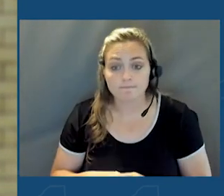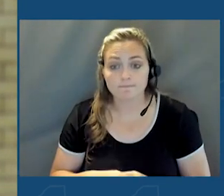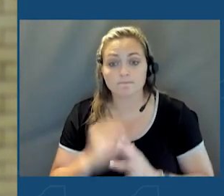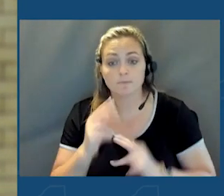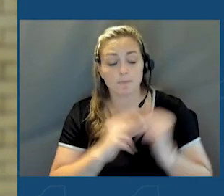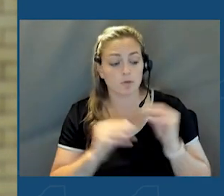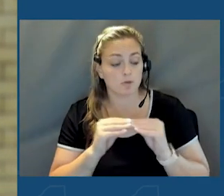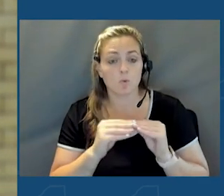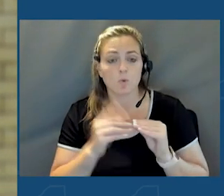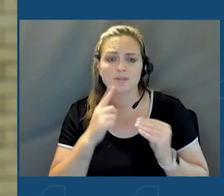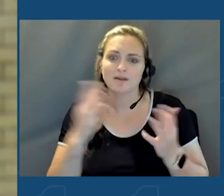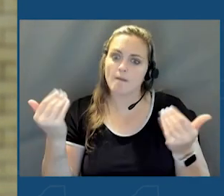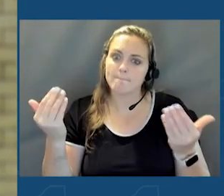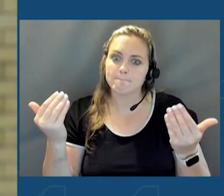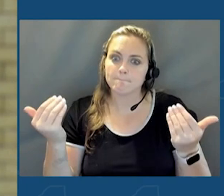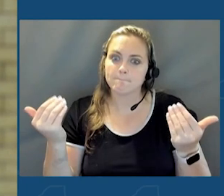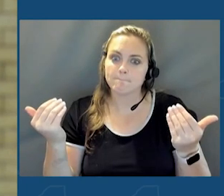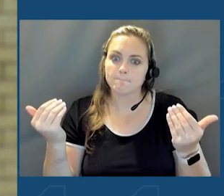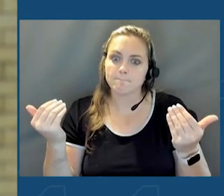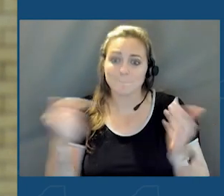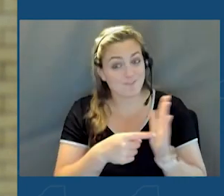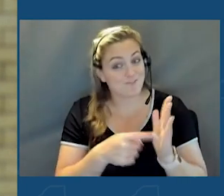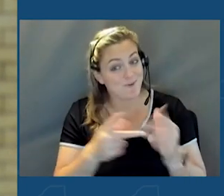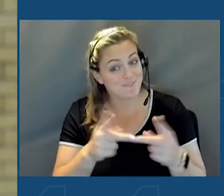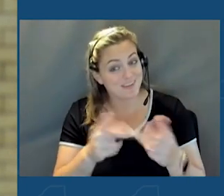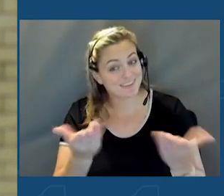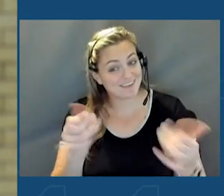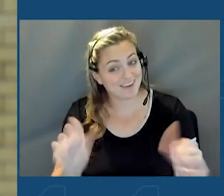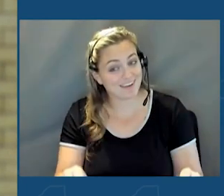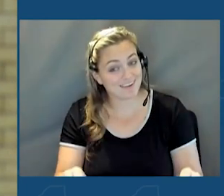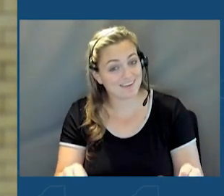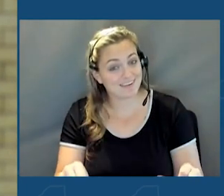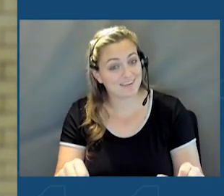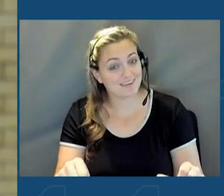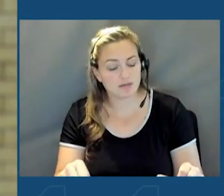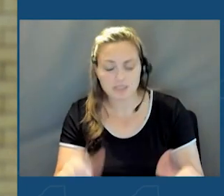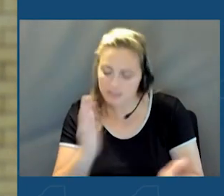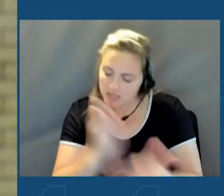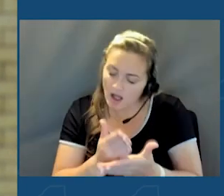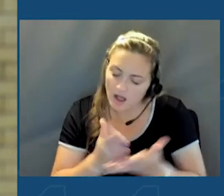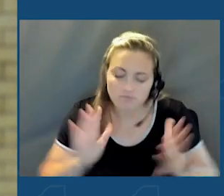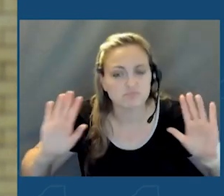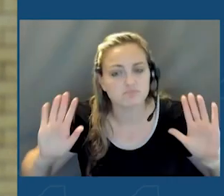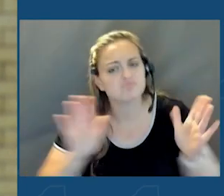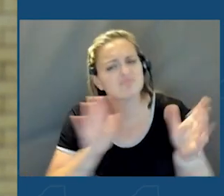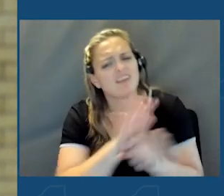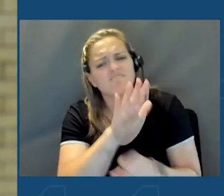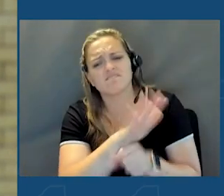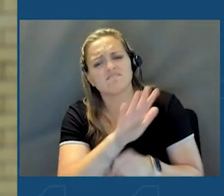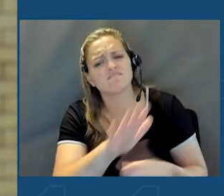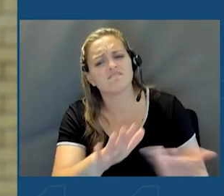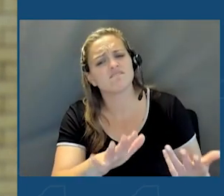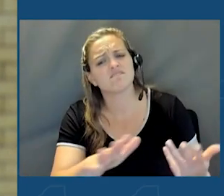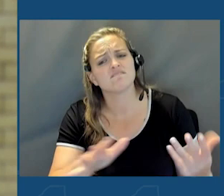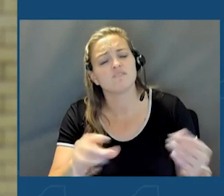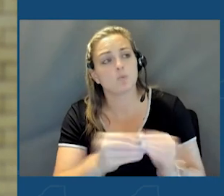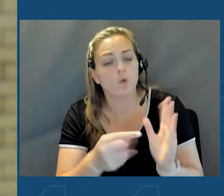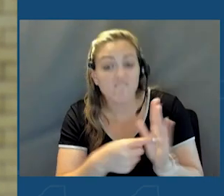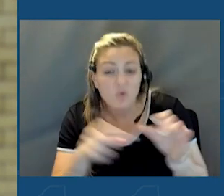and they're saying, come here, you can afford it. I'm going to stop that. I want us to be more